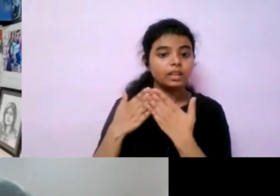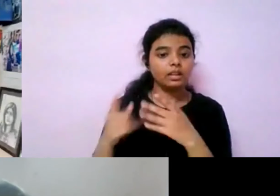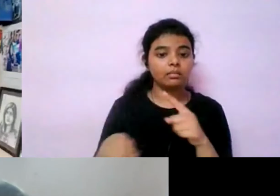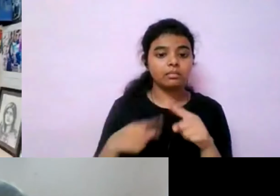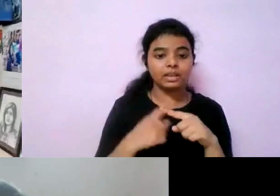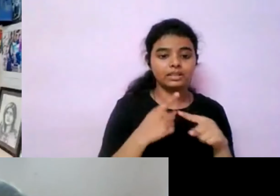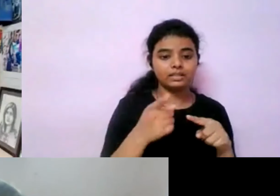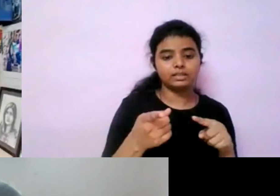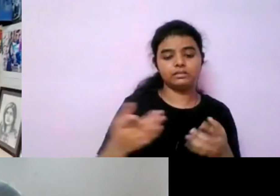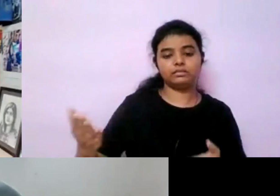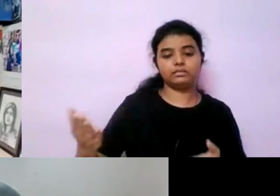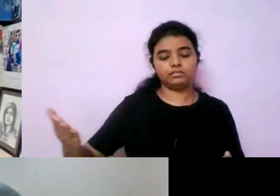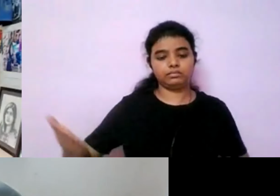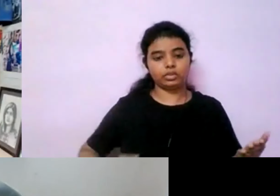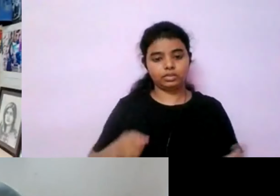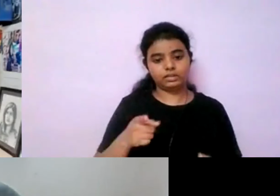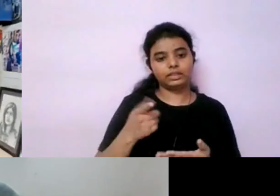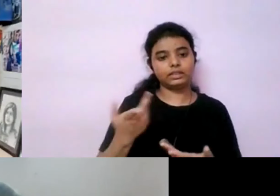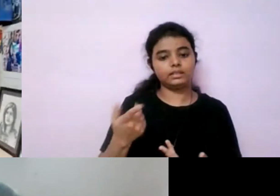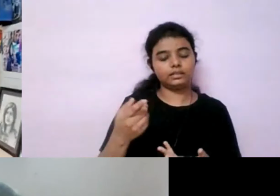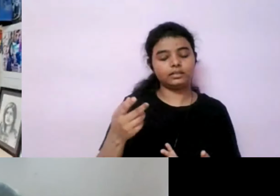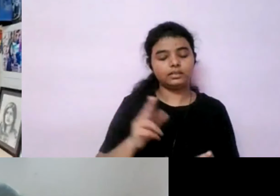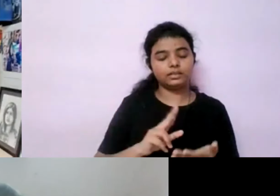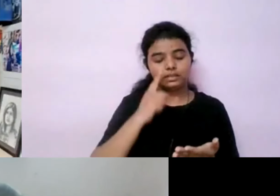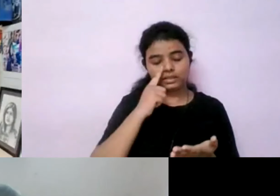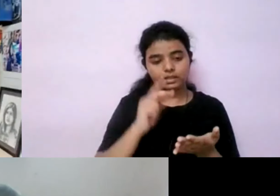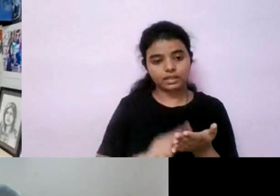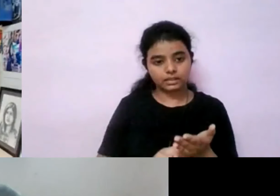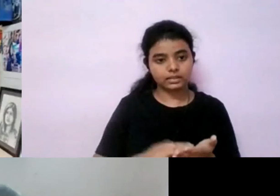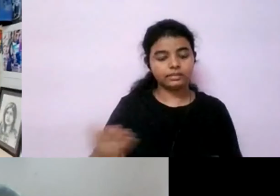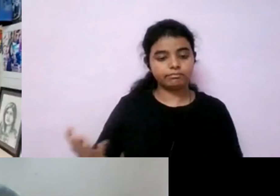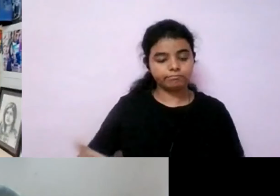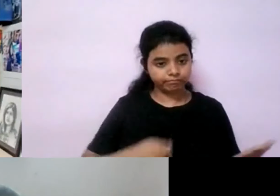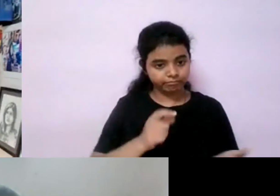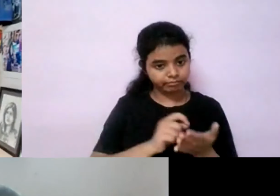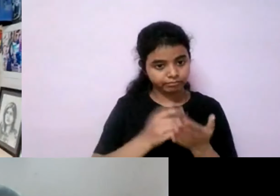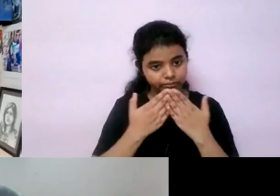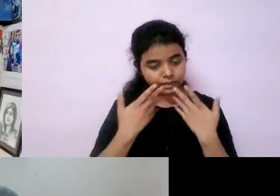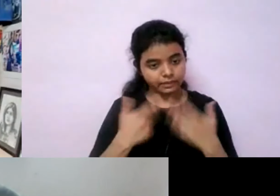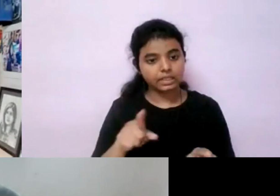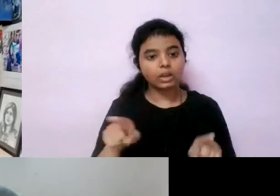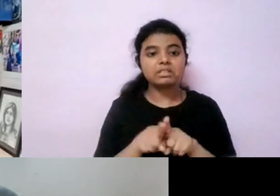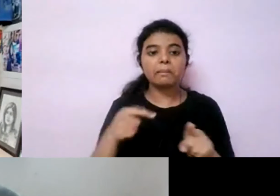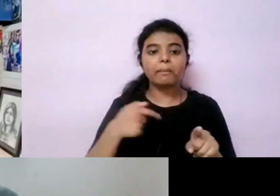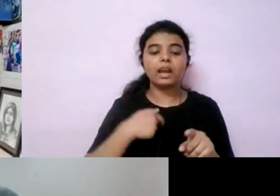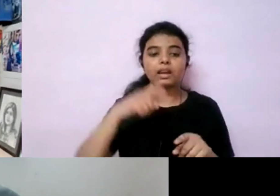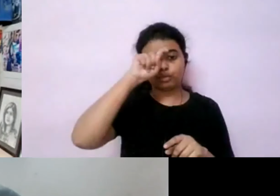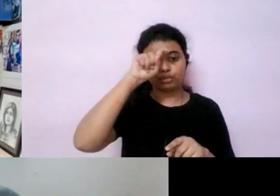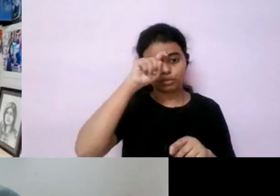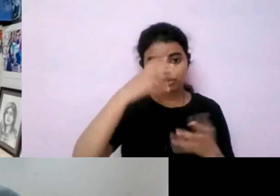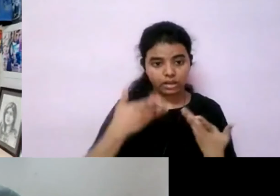my doctoral research in Gujarat and other locations, Anita Ghai in the NCR